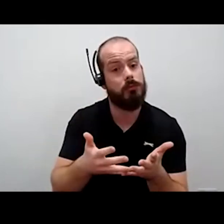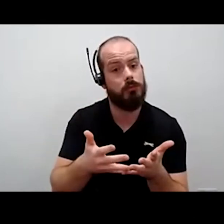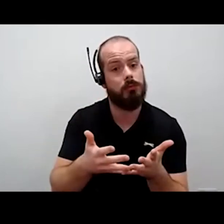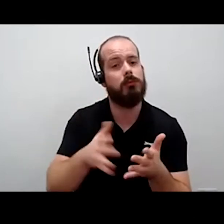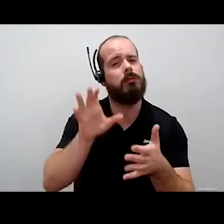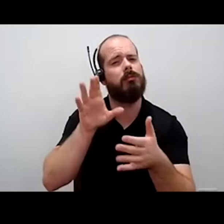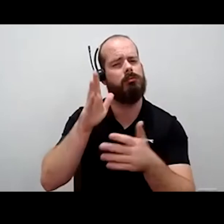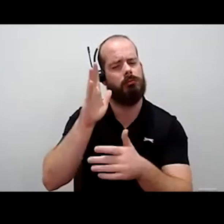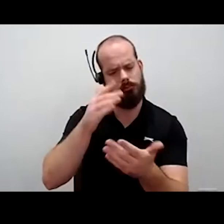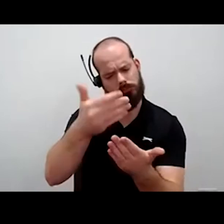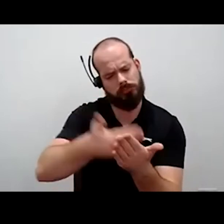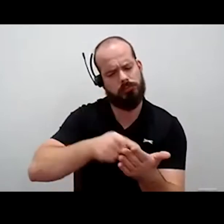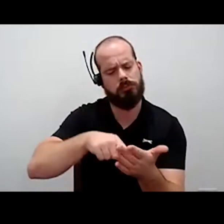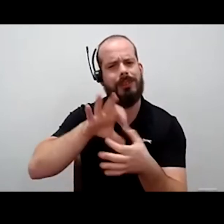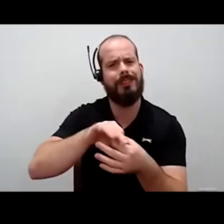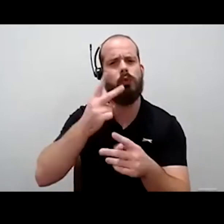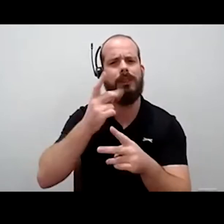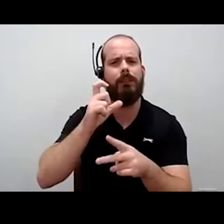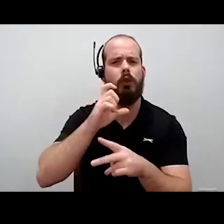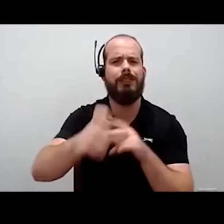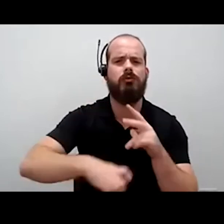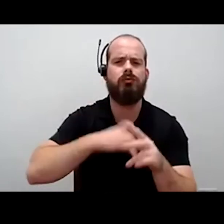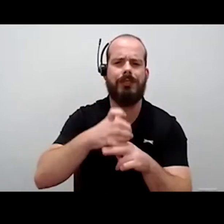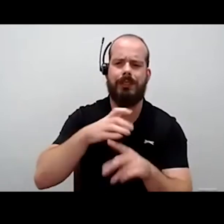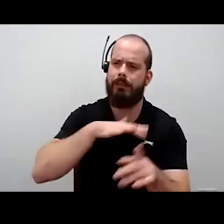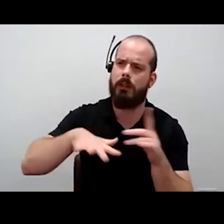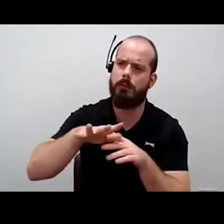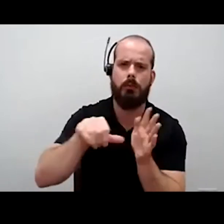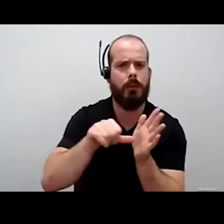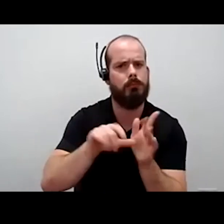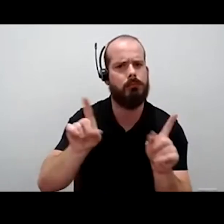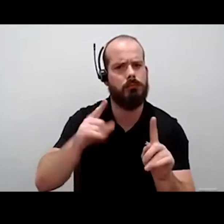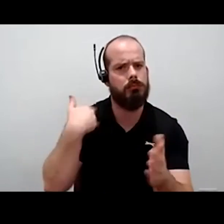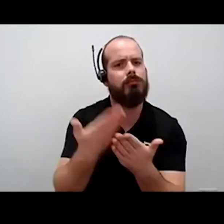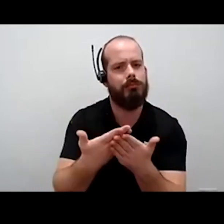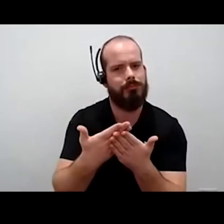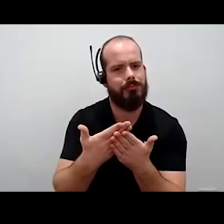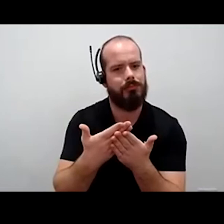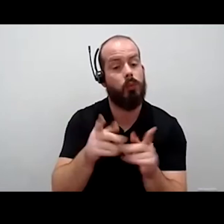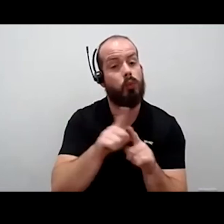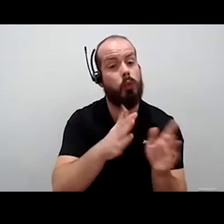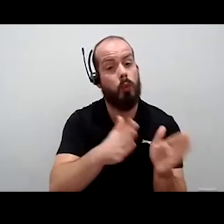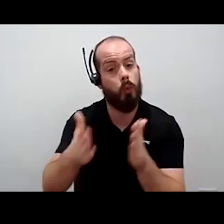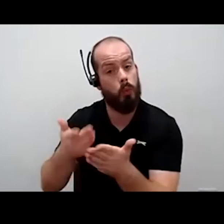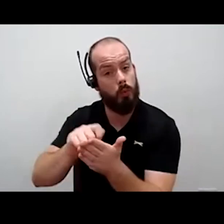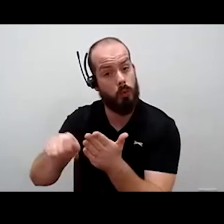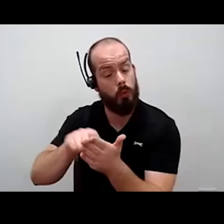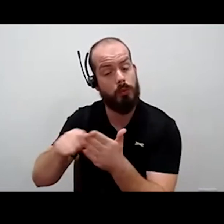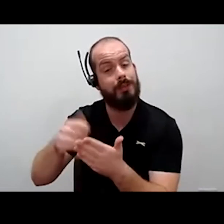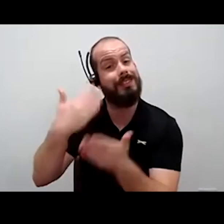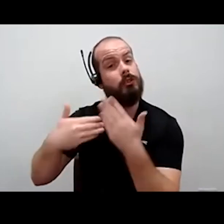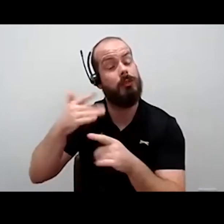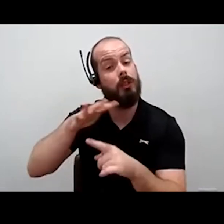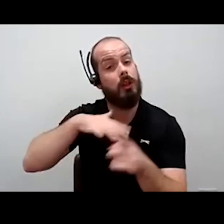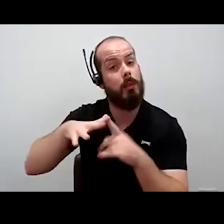century environmental problems, and Our Biggest Experiment, A History of the Climate Crisis, which was published